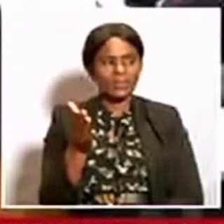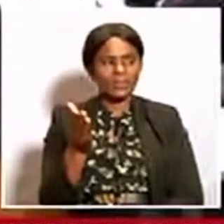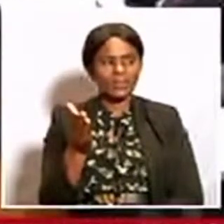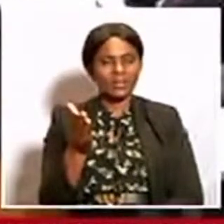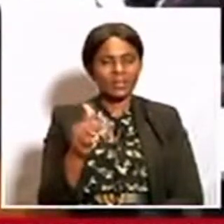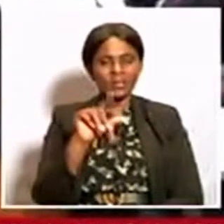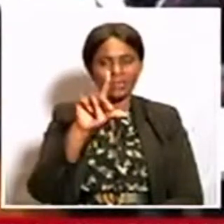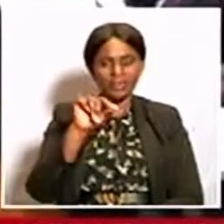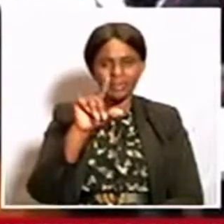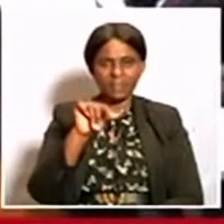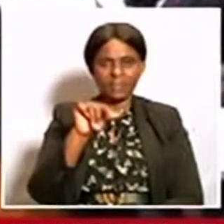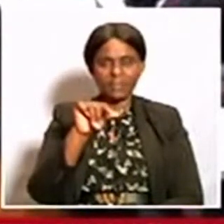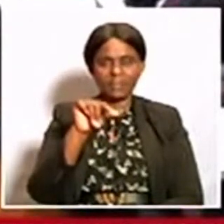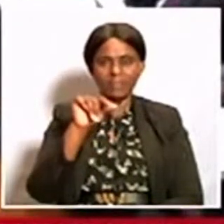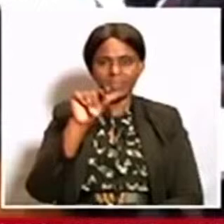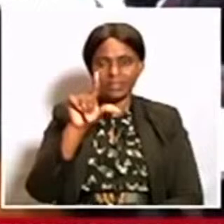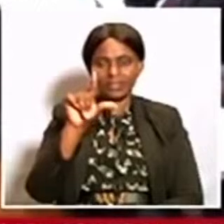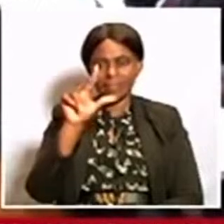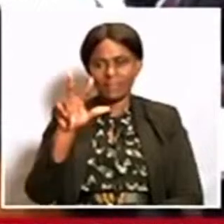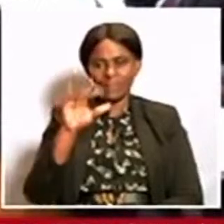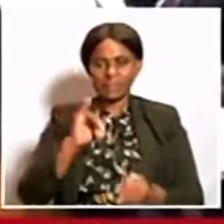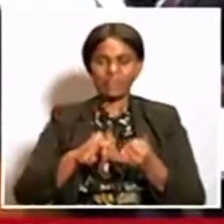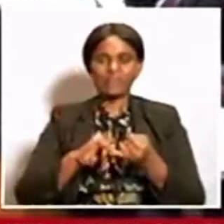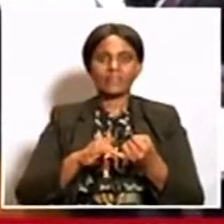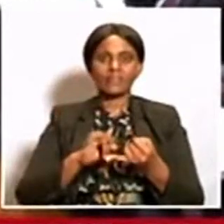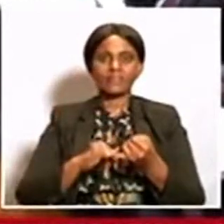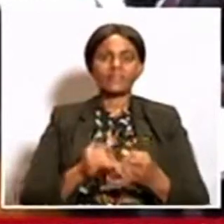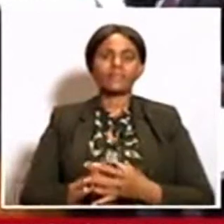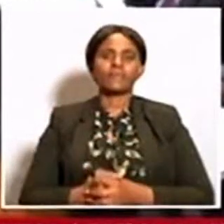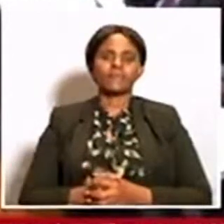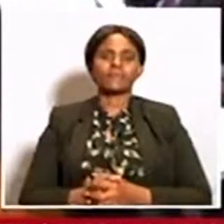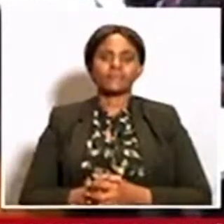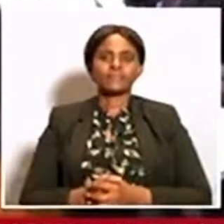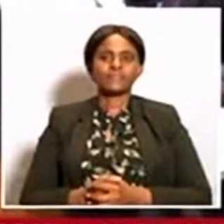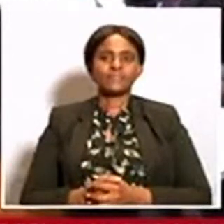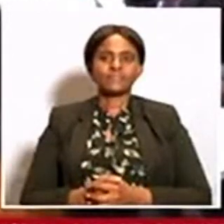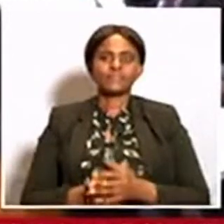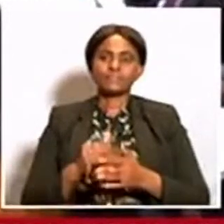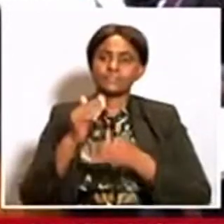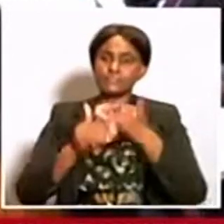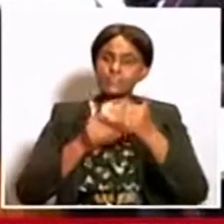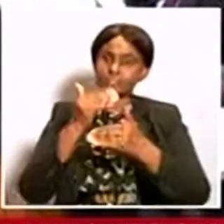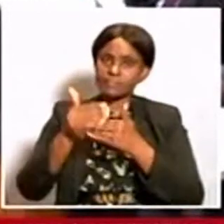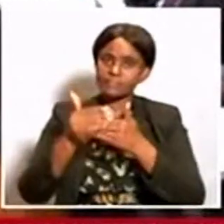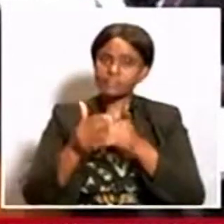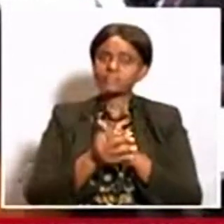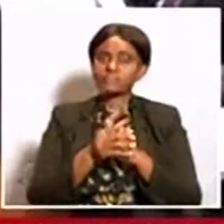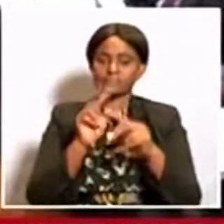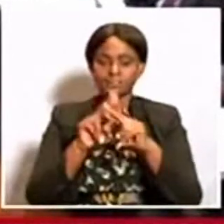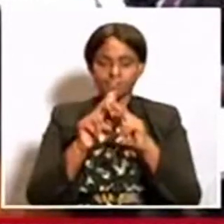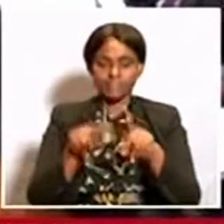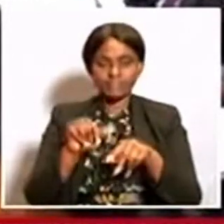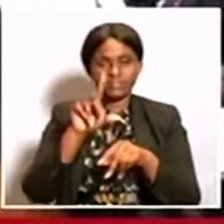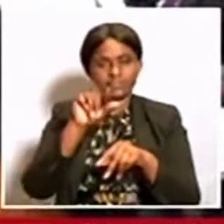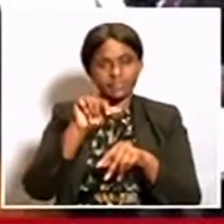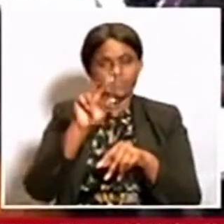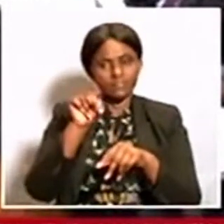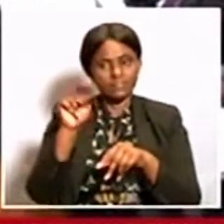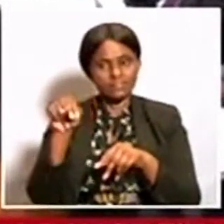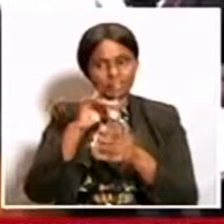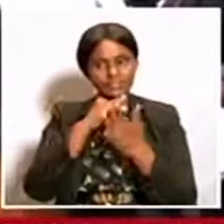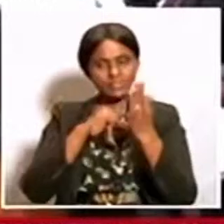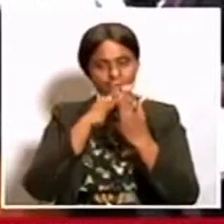Chair, 2023, September. Okay, and next? Chair, 2022,